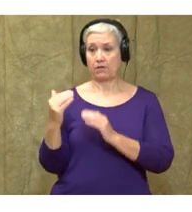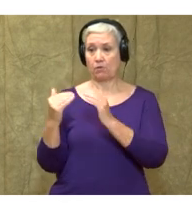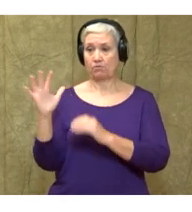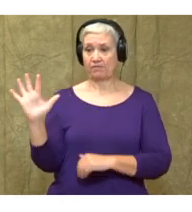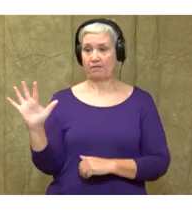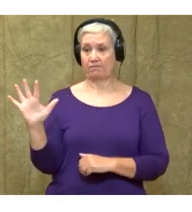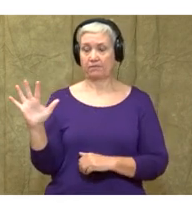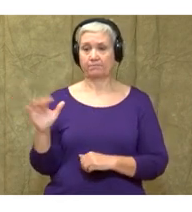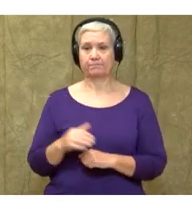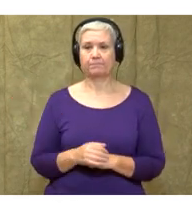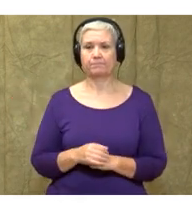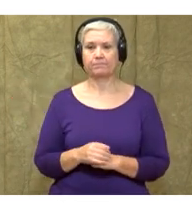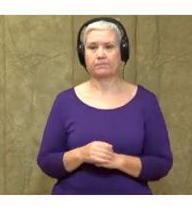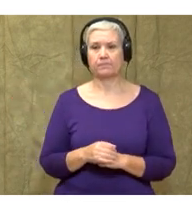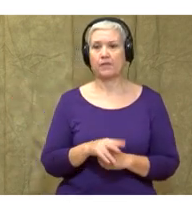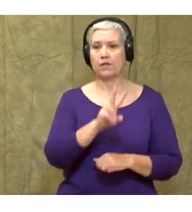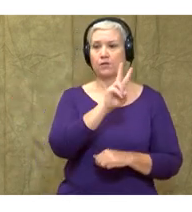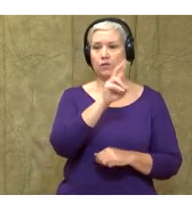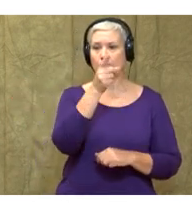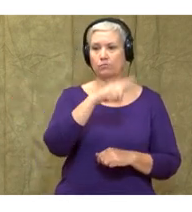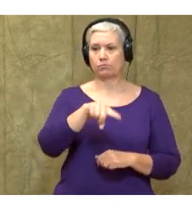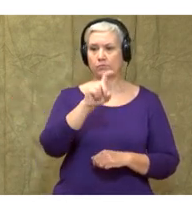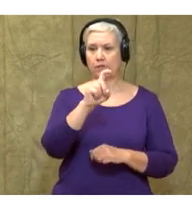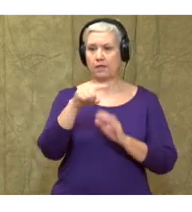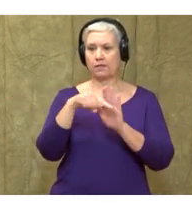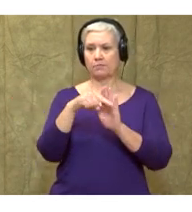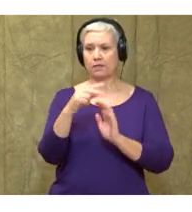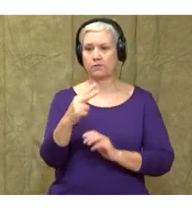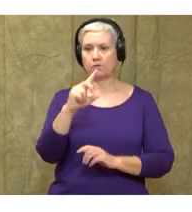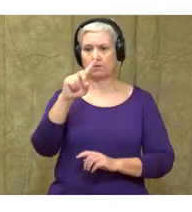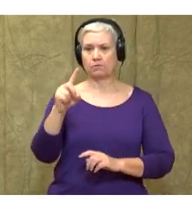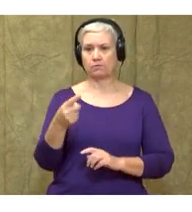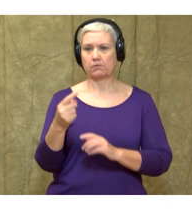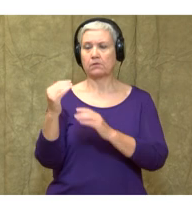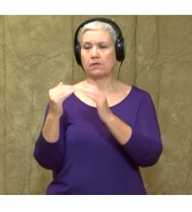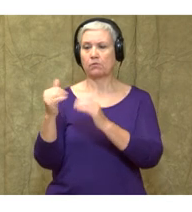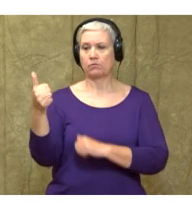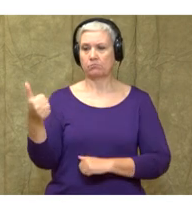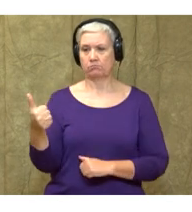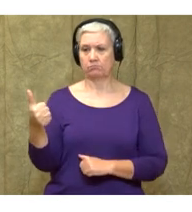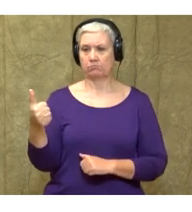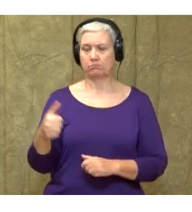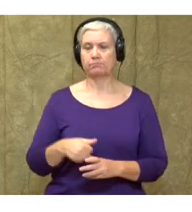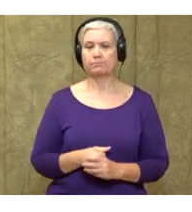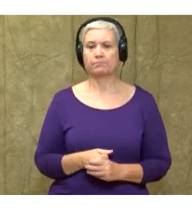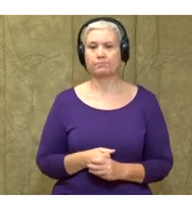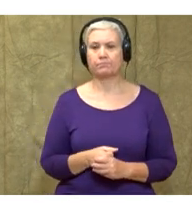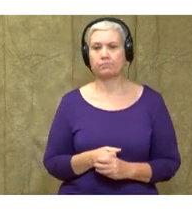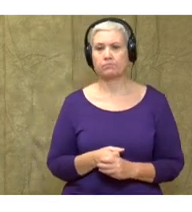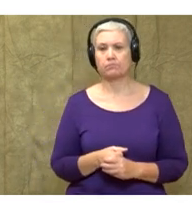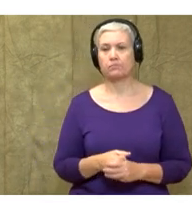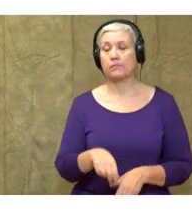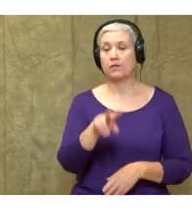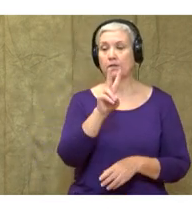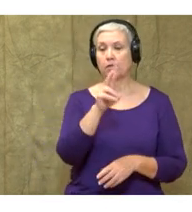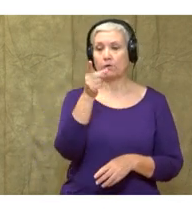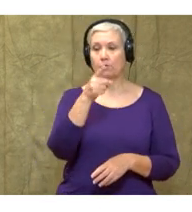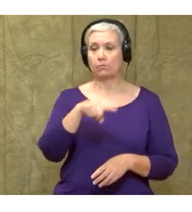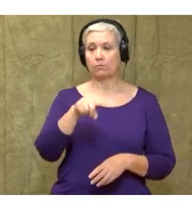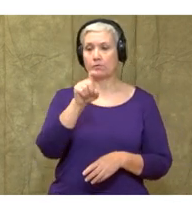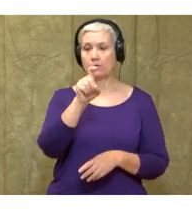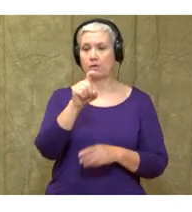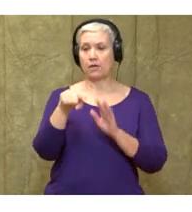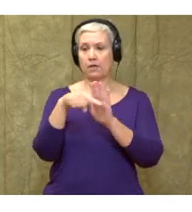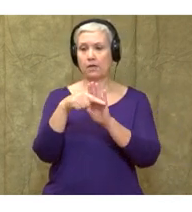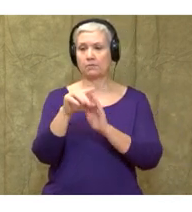5. The second, 2 times the quantity x minus 3 is equal to 10. And then the third equation,